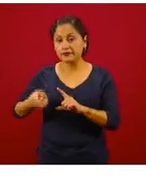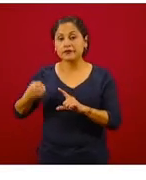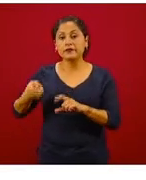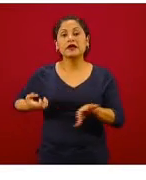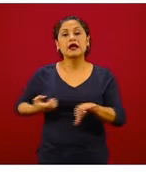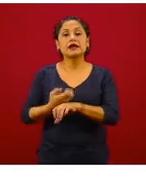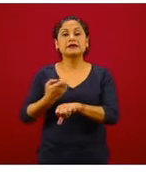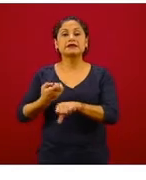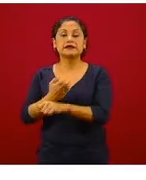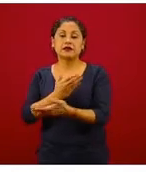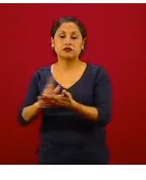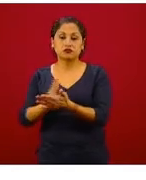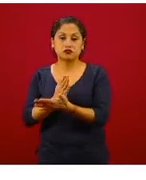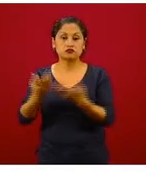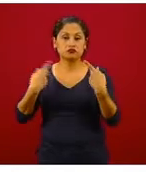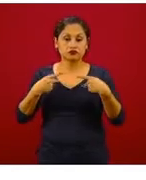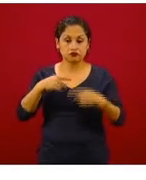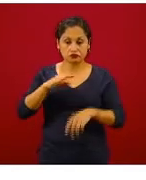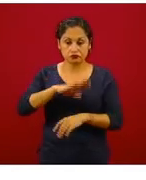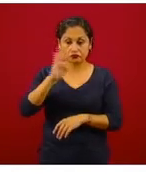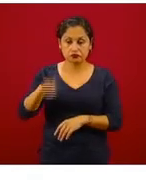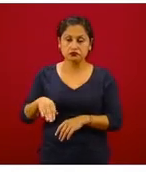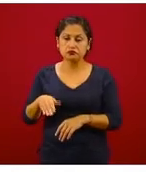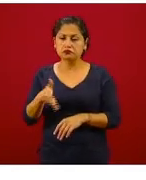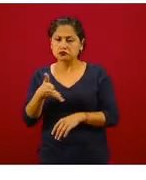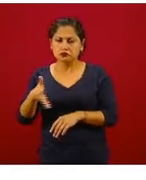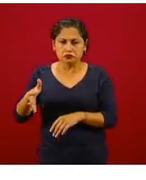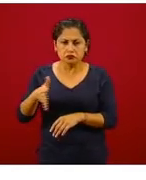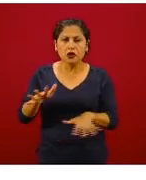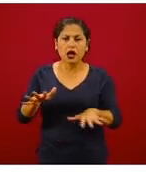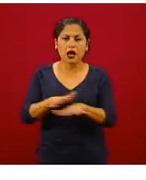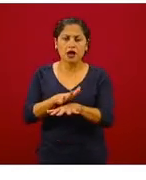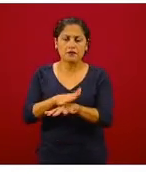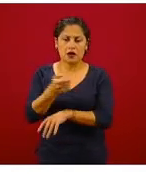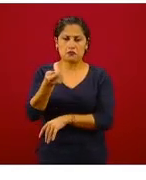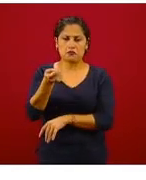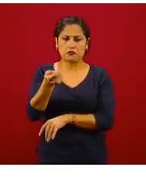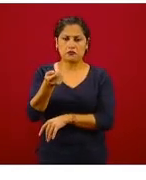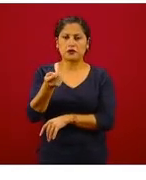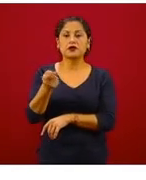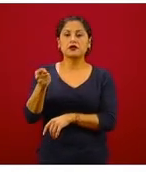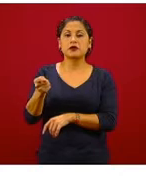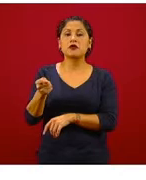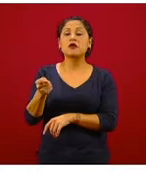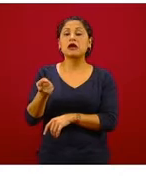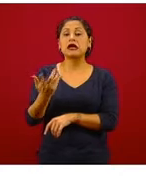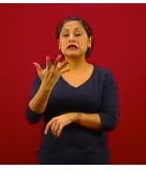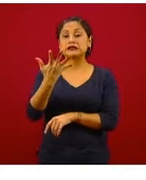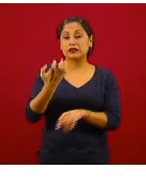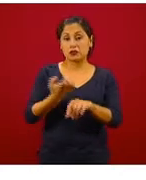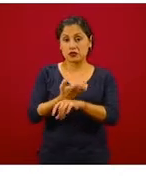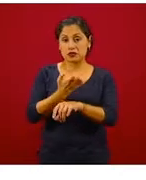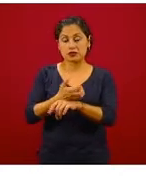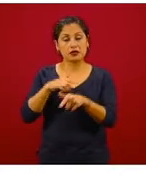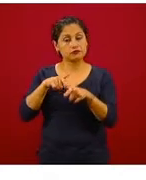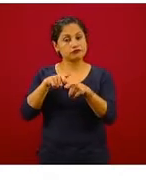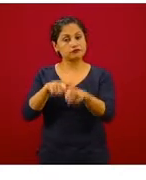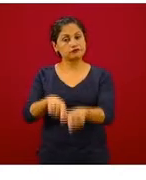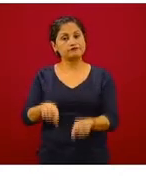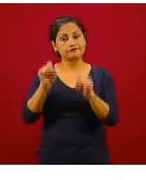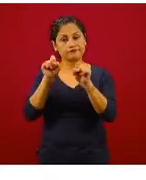by state, we can see the distribution that has not changed very much since the beginning of the pandemic over the